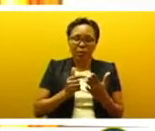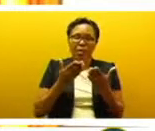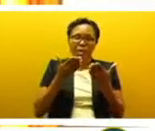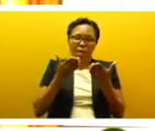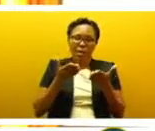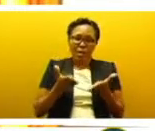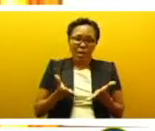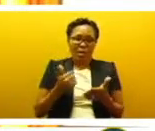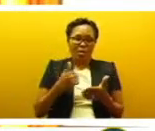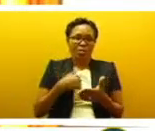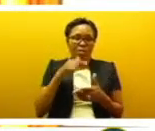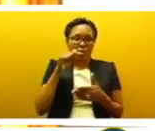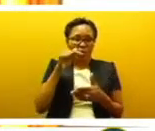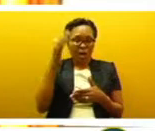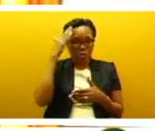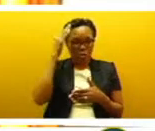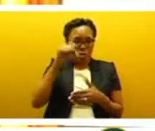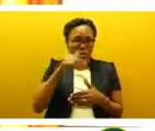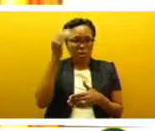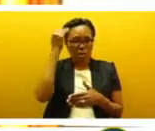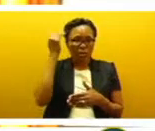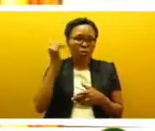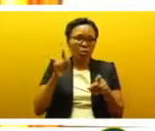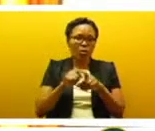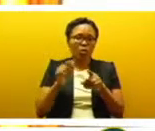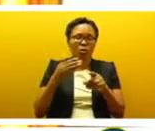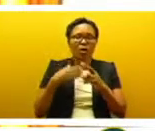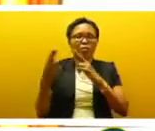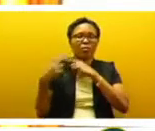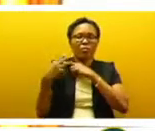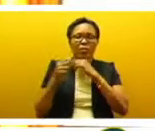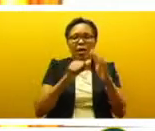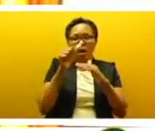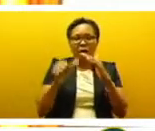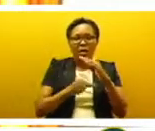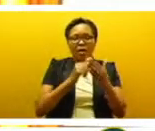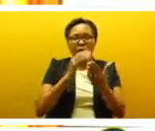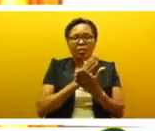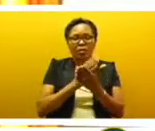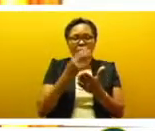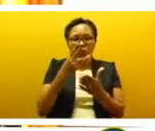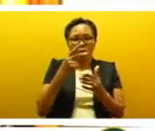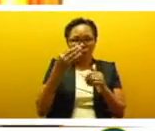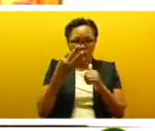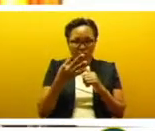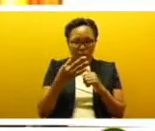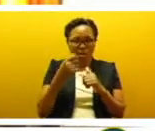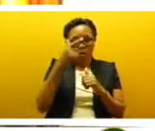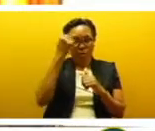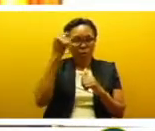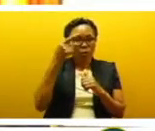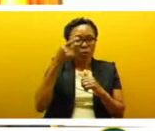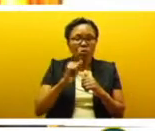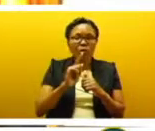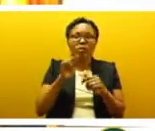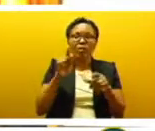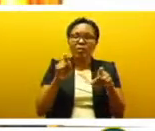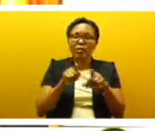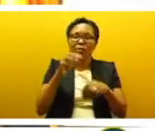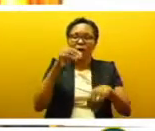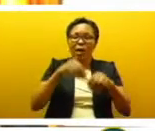because this court also has a purpose under Section 3 of the Supreme Court Act. And given that you're an election court under